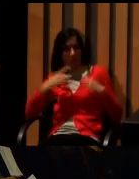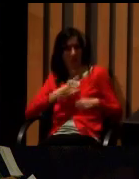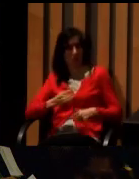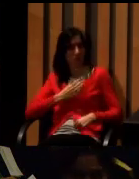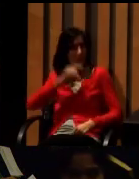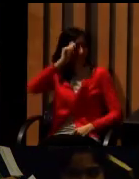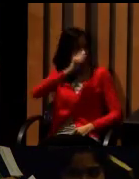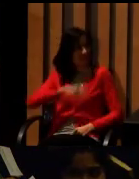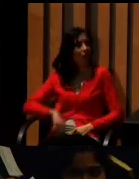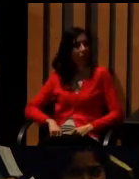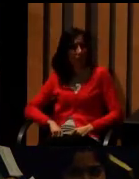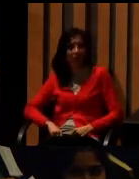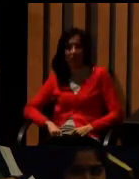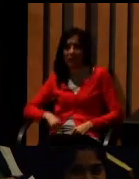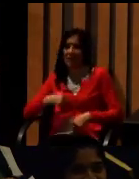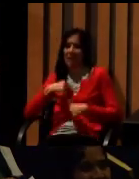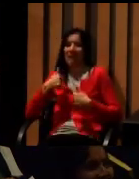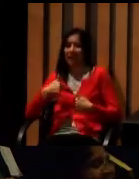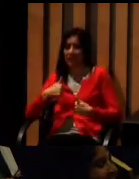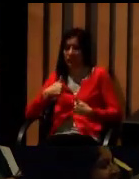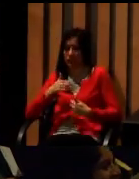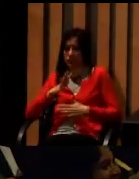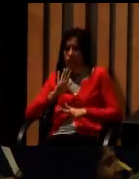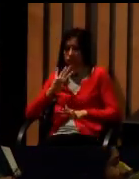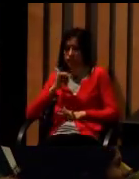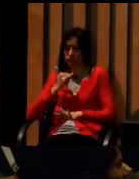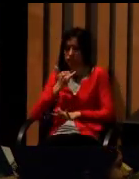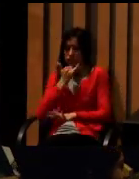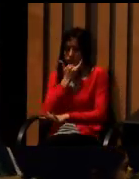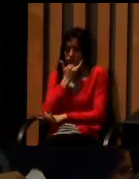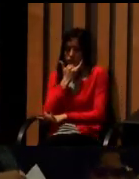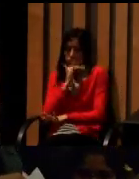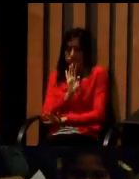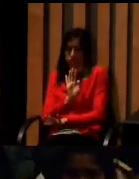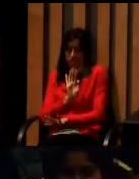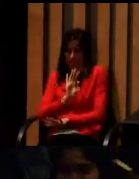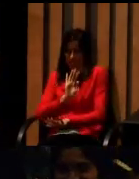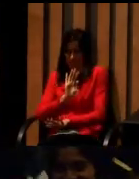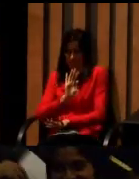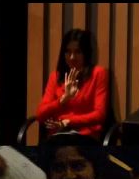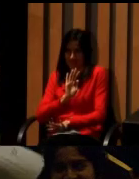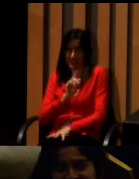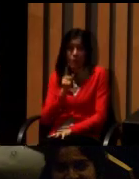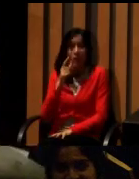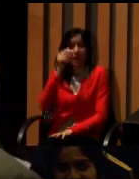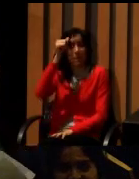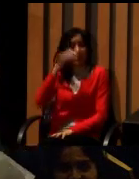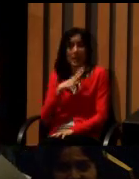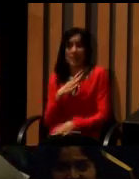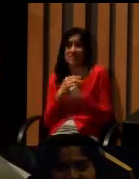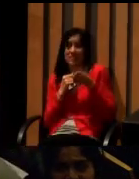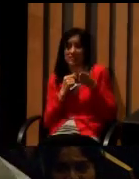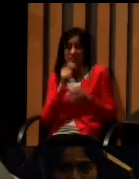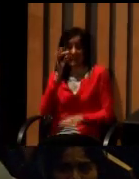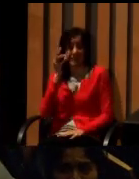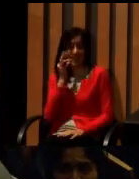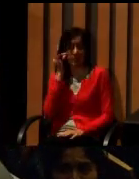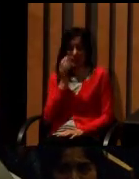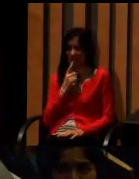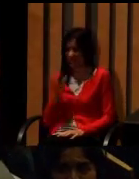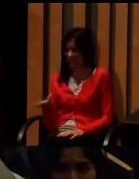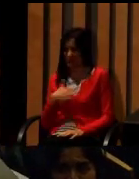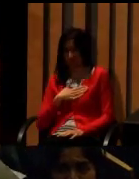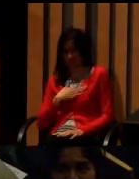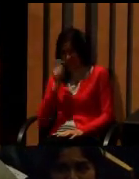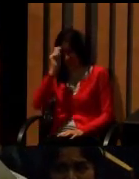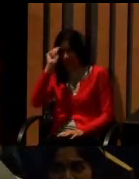I wore my Washington Redskins hat. But this Native American man right here, came to me and said, can you take